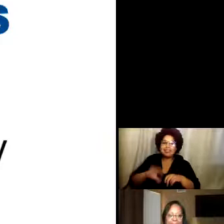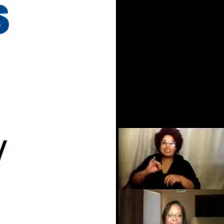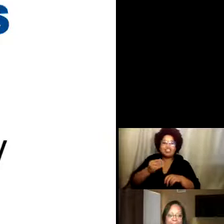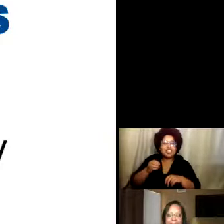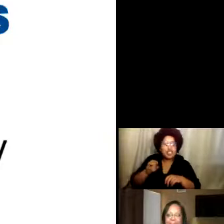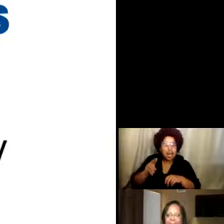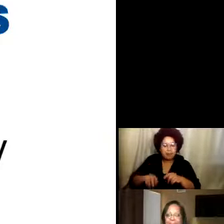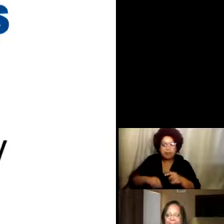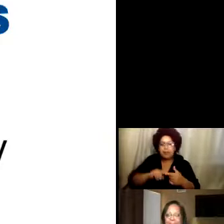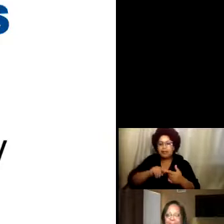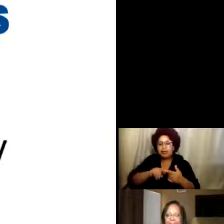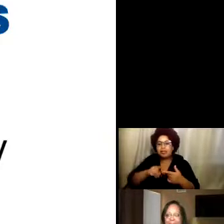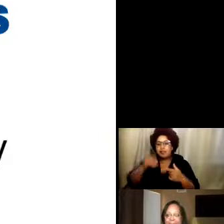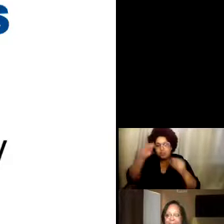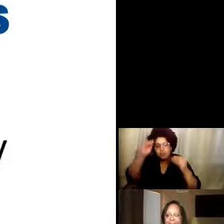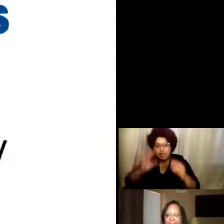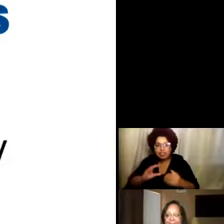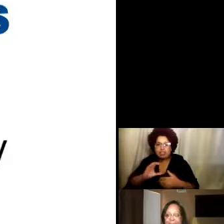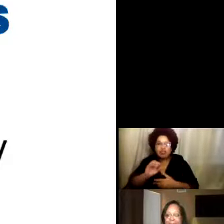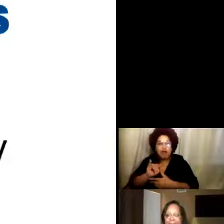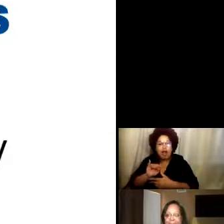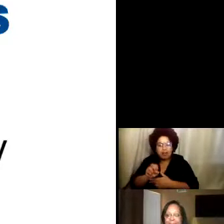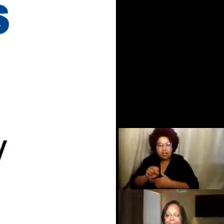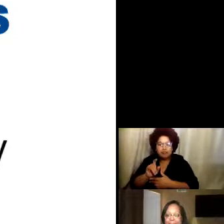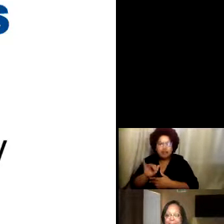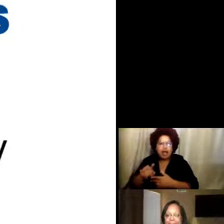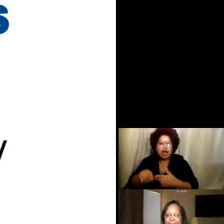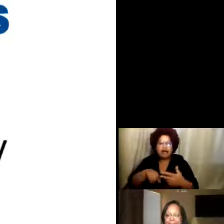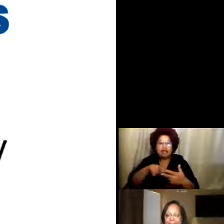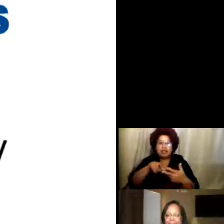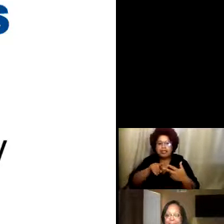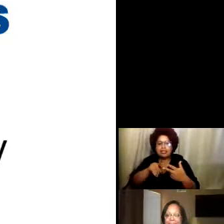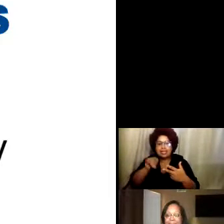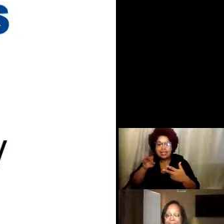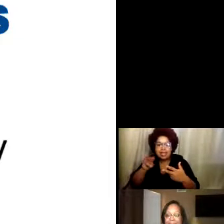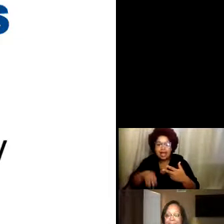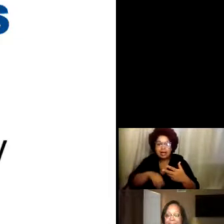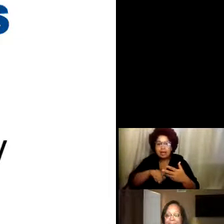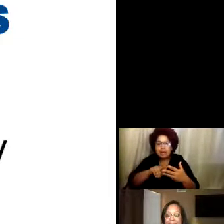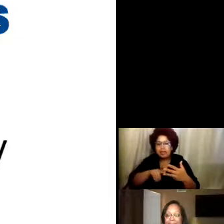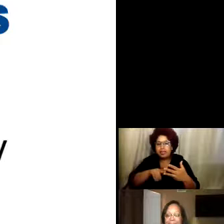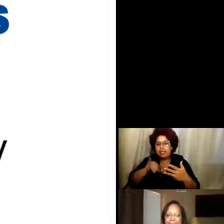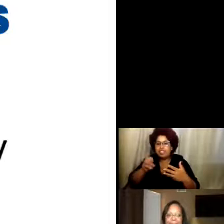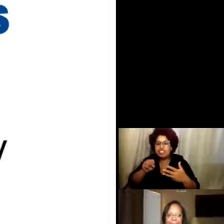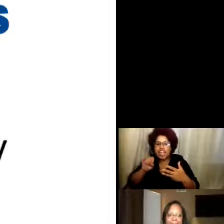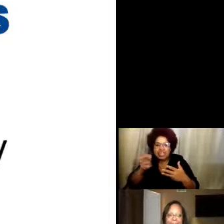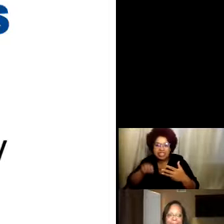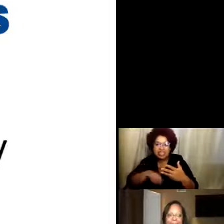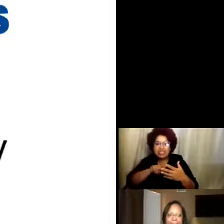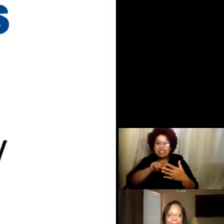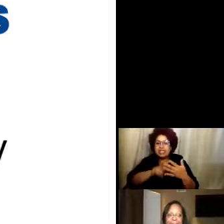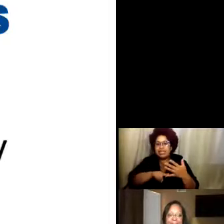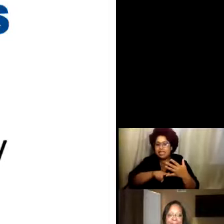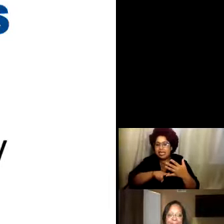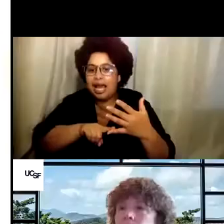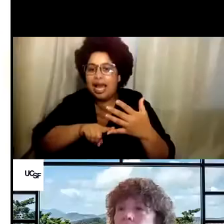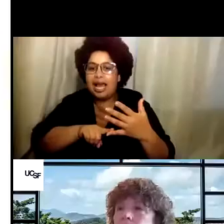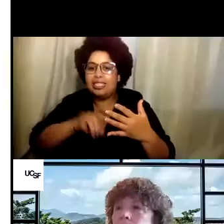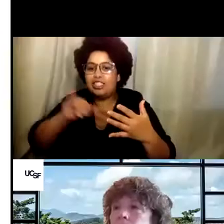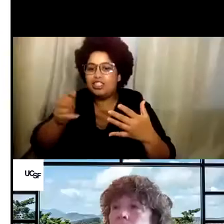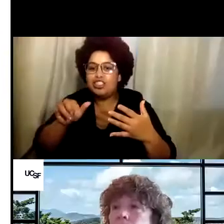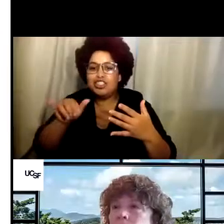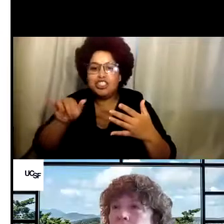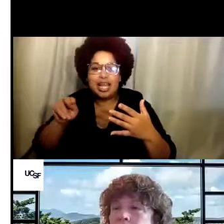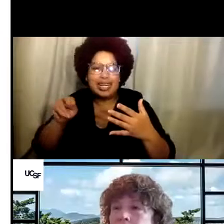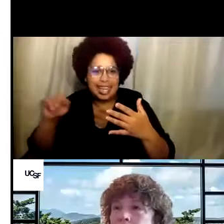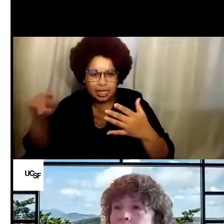Professor Collins-Bride, Kim, Jesse, and Janet. Just so much appreciate your perspective and what you shared today. As Will